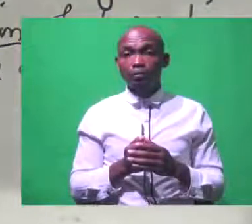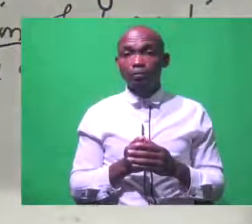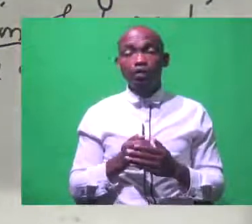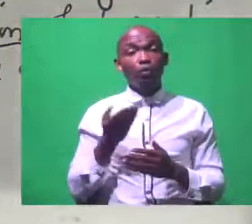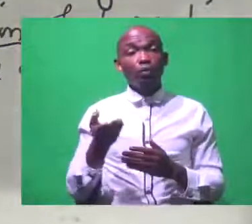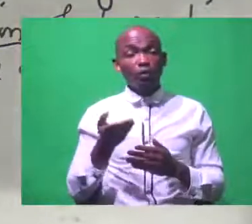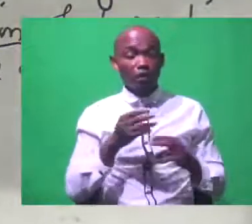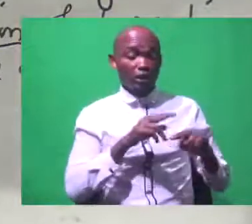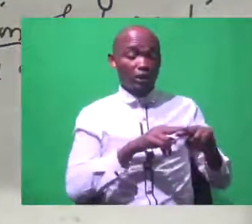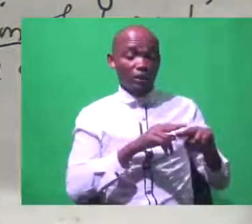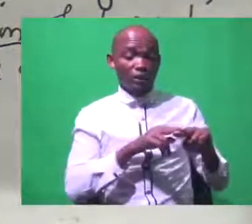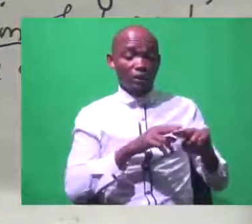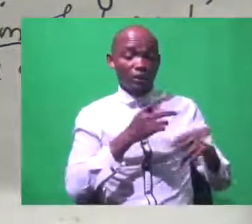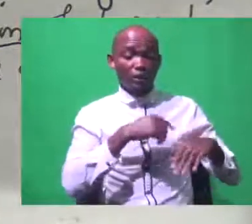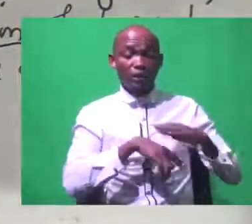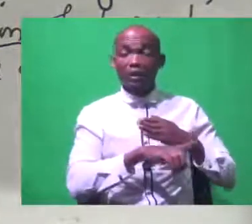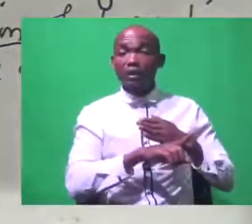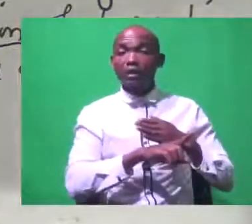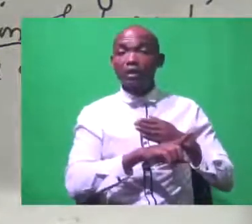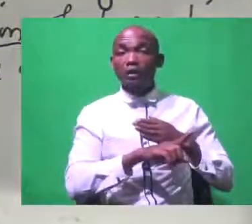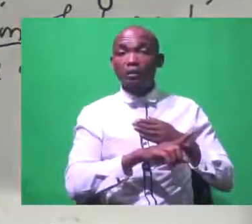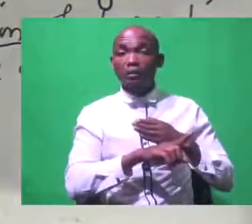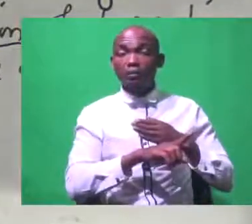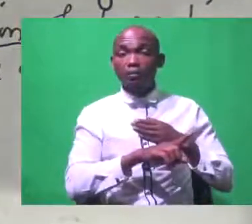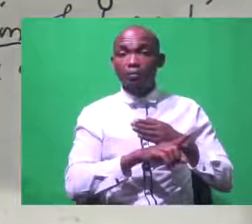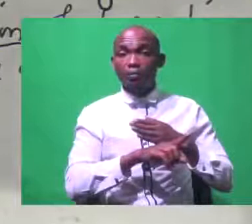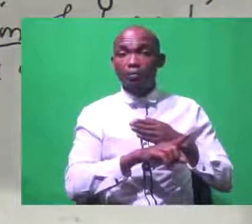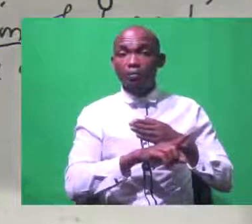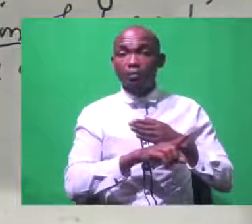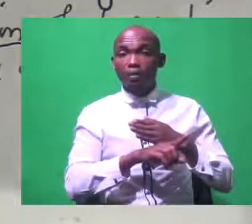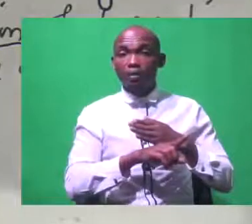which existing in a certain place at a particular time.